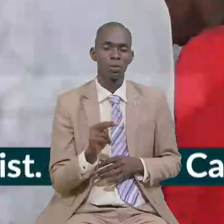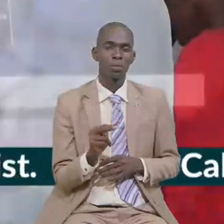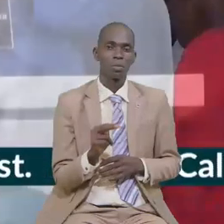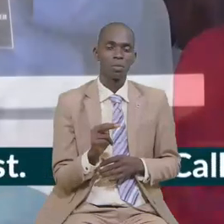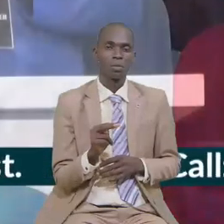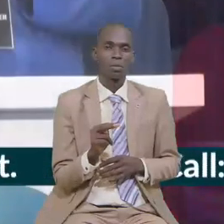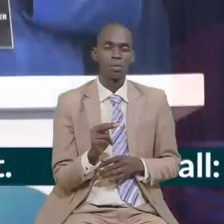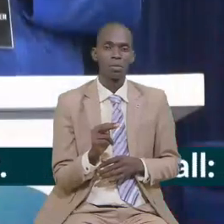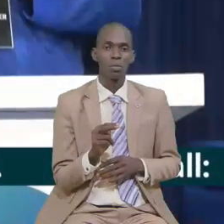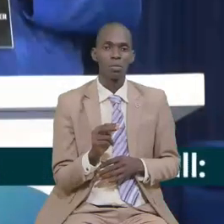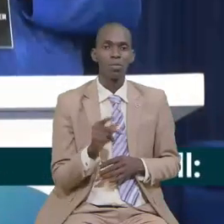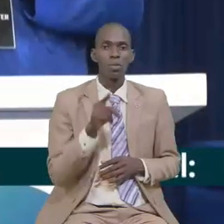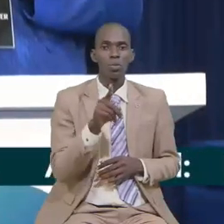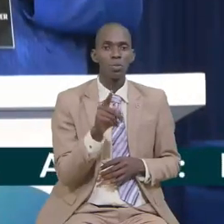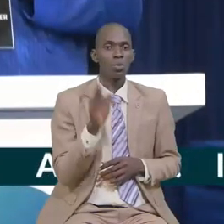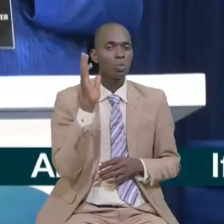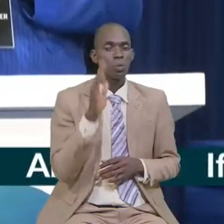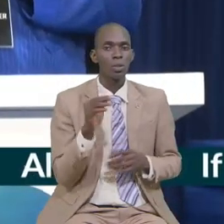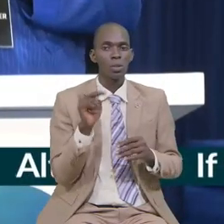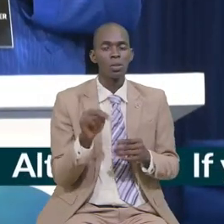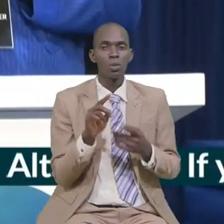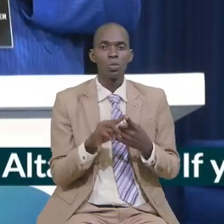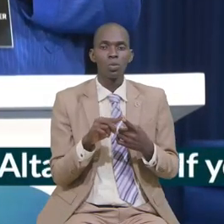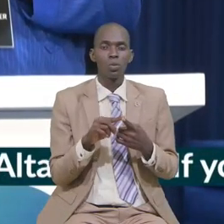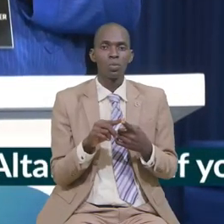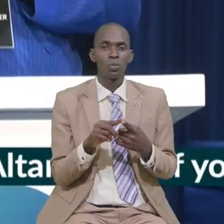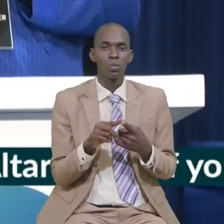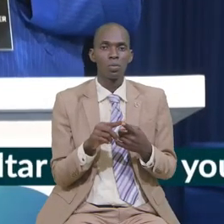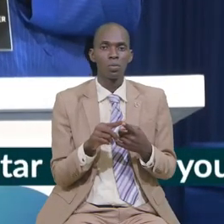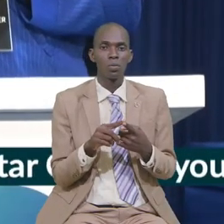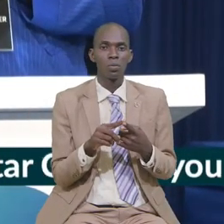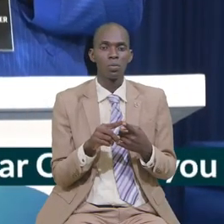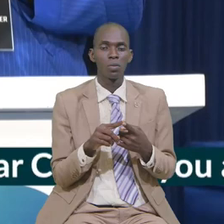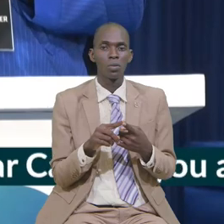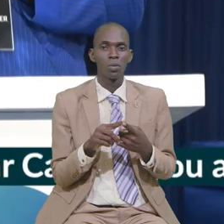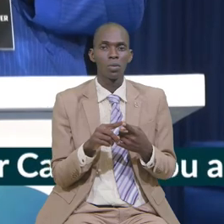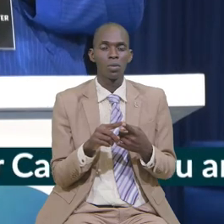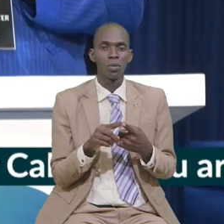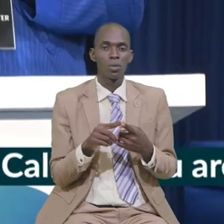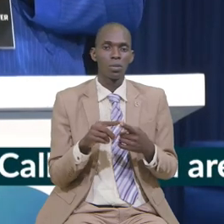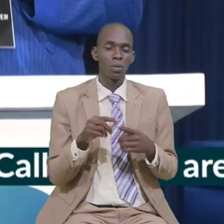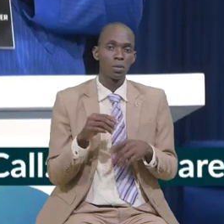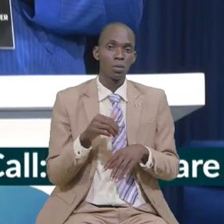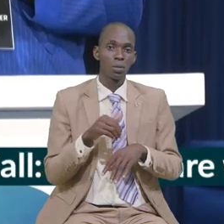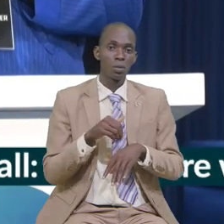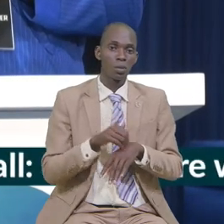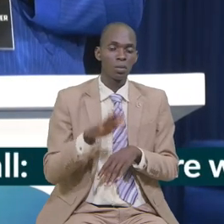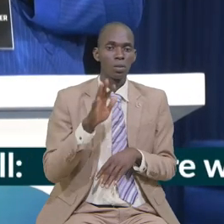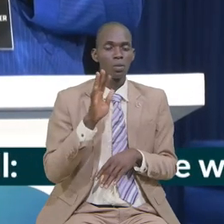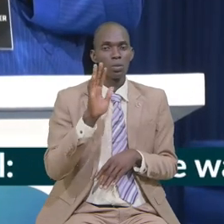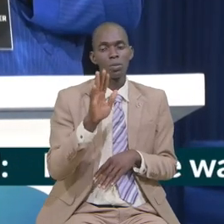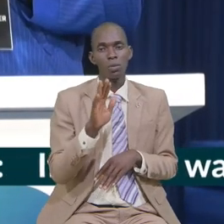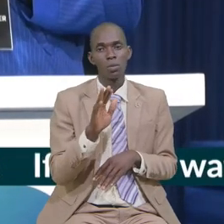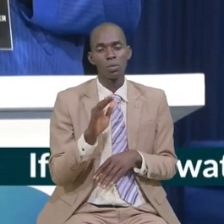you have to send your to the this location address, the international address,